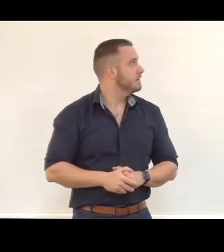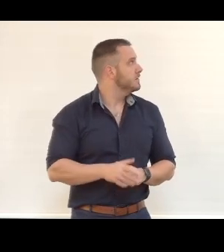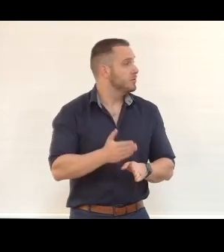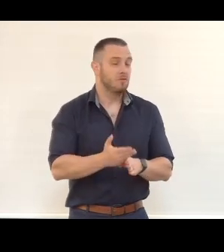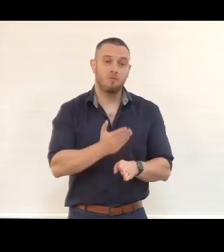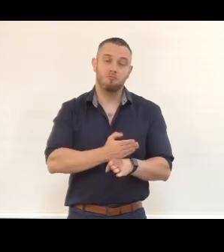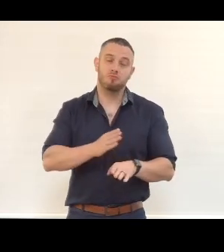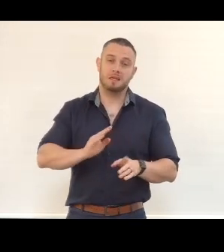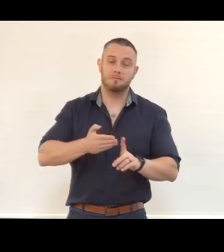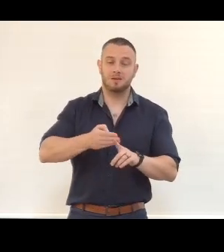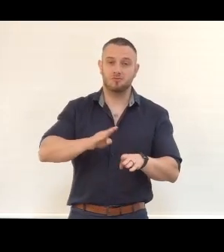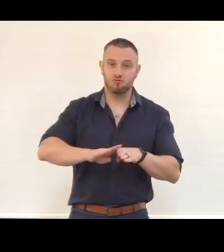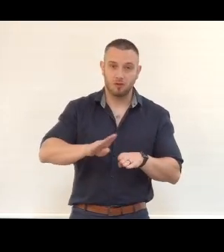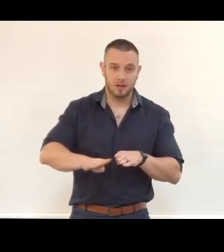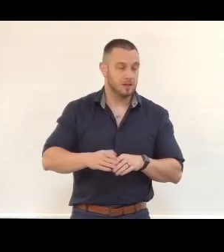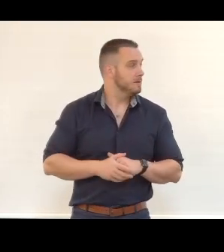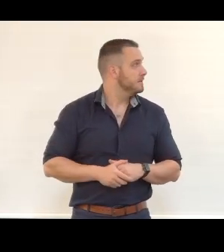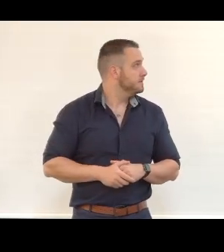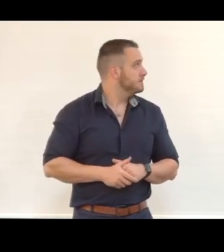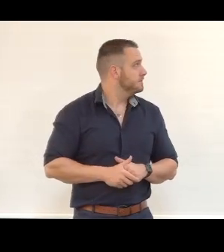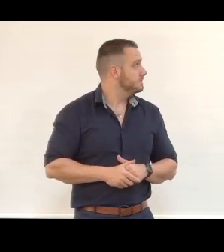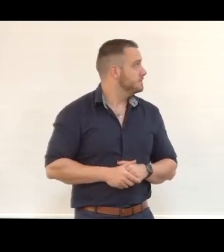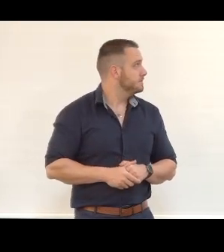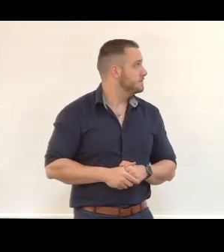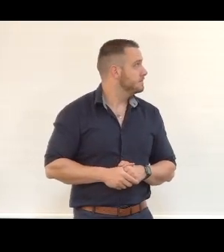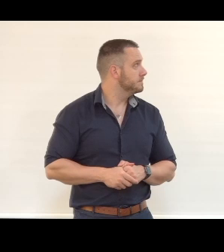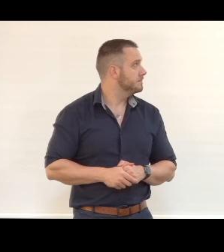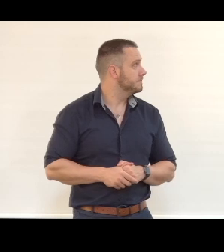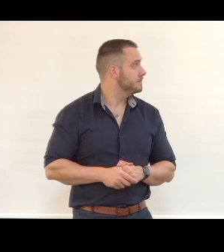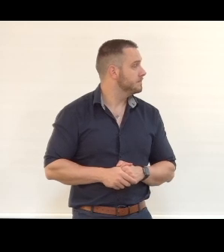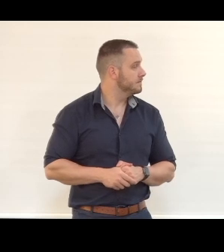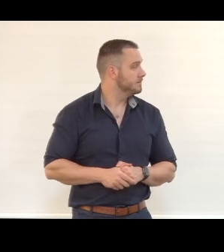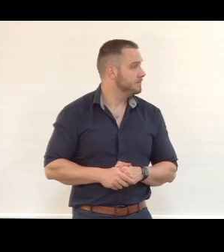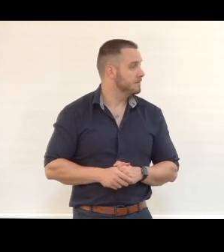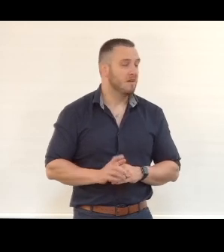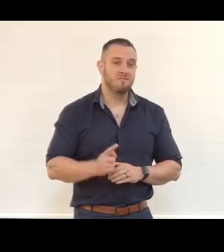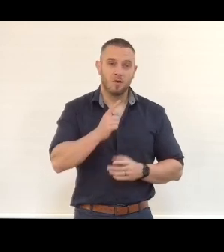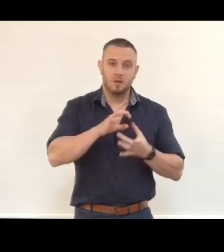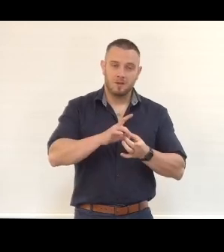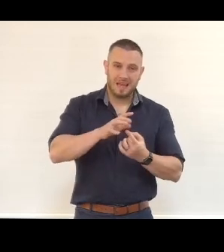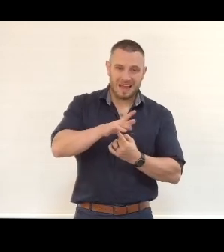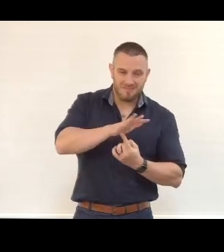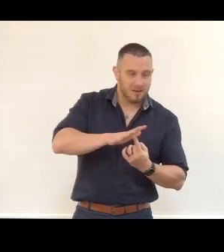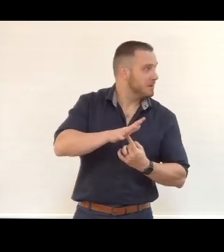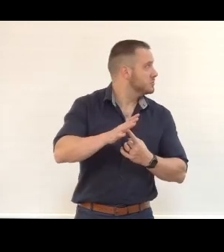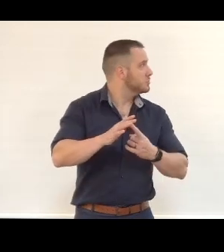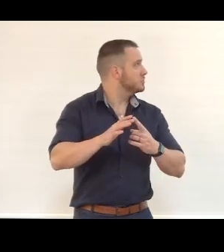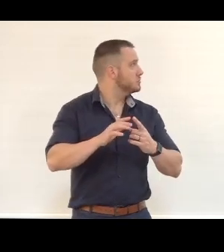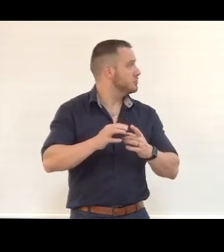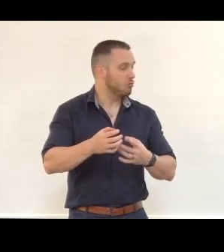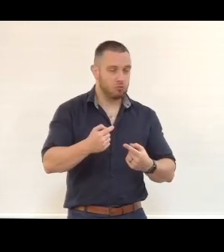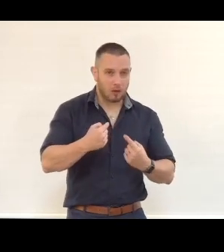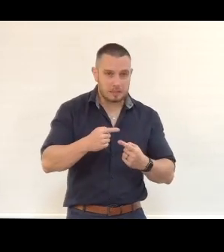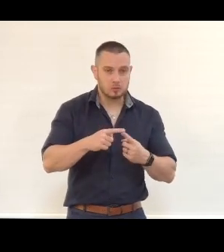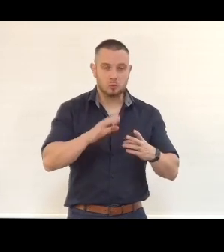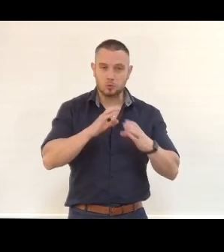pre-mission training, we had 3 parts of pre-mission training. So the first one was environmental threats, communication, conflict, and